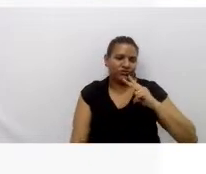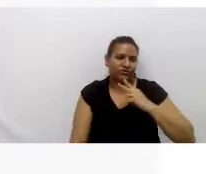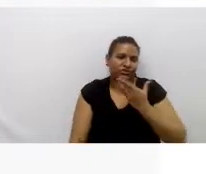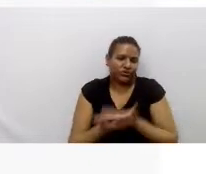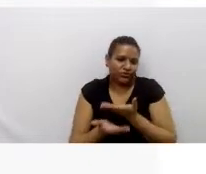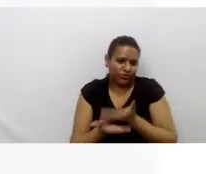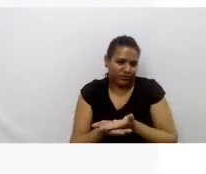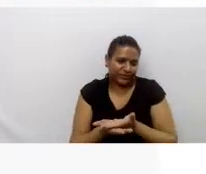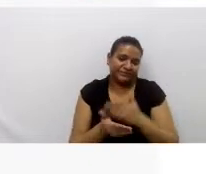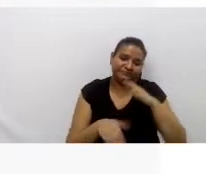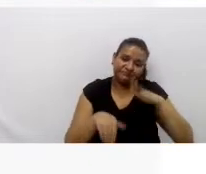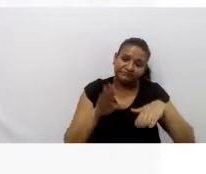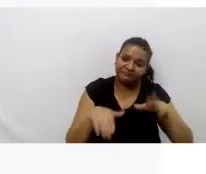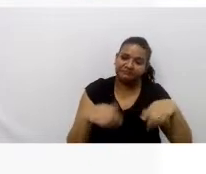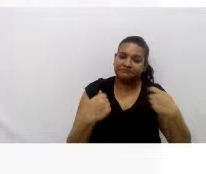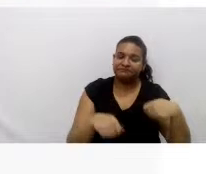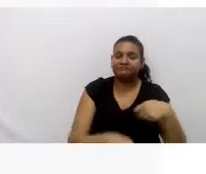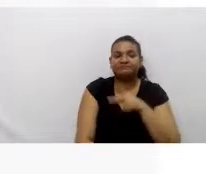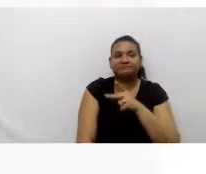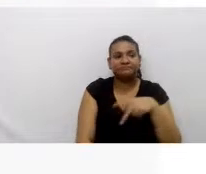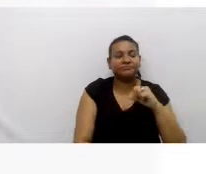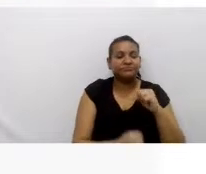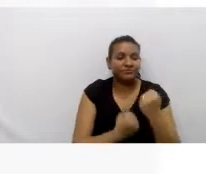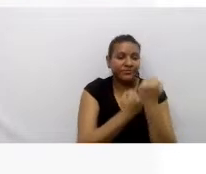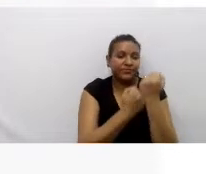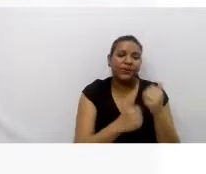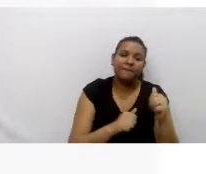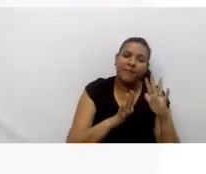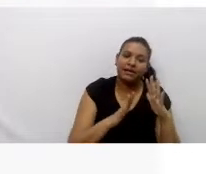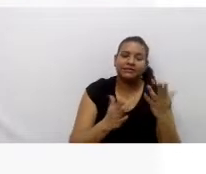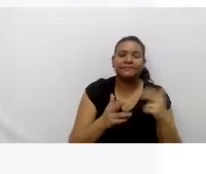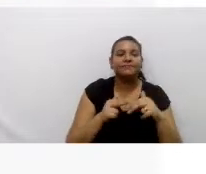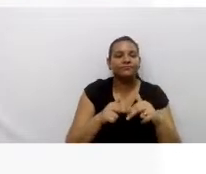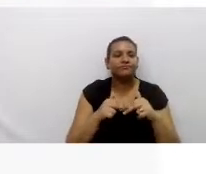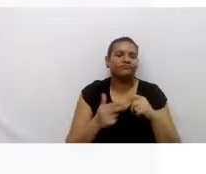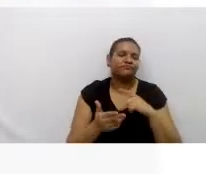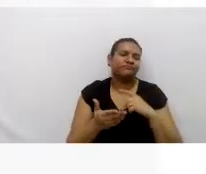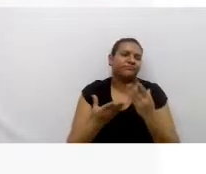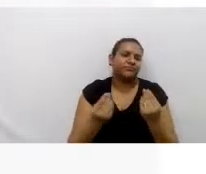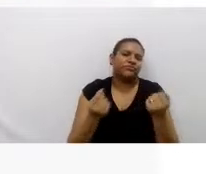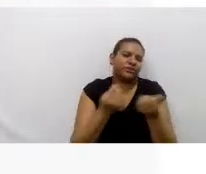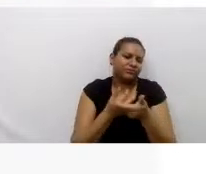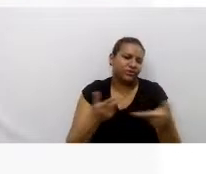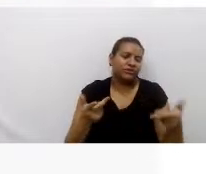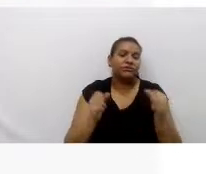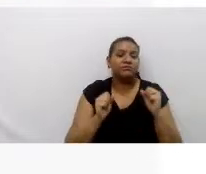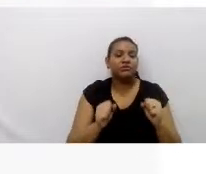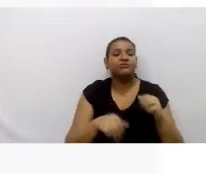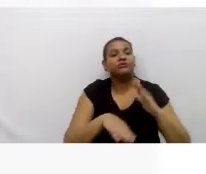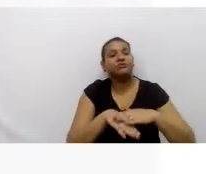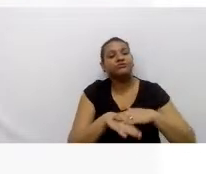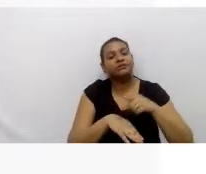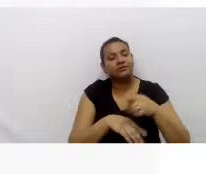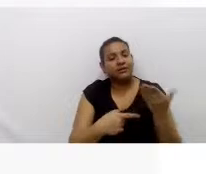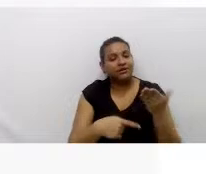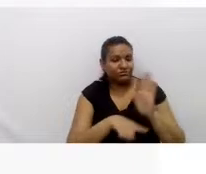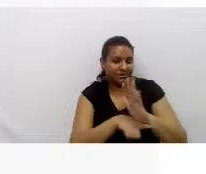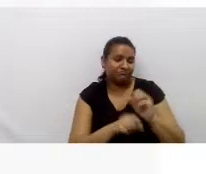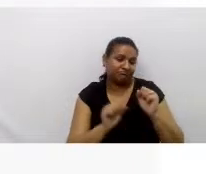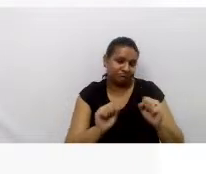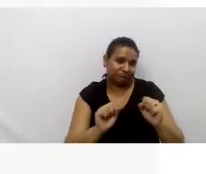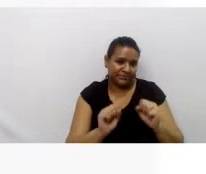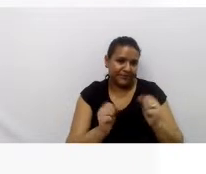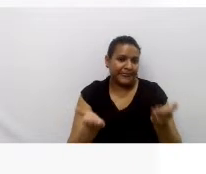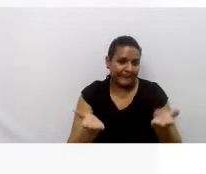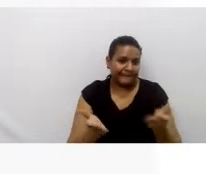So there are lots of things you can do to help the process. can you make a note of